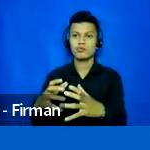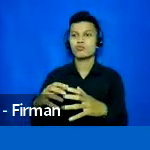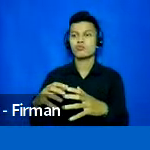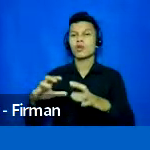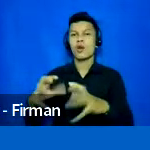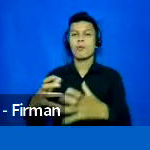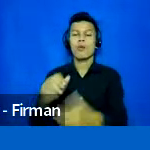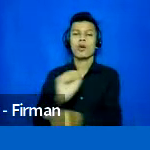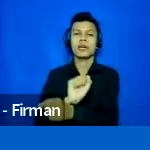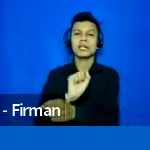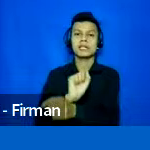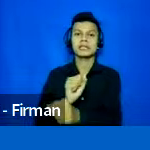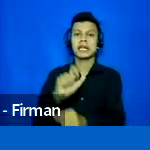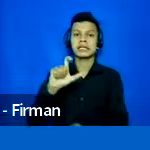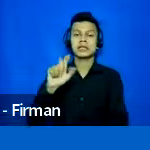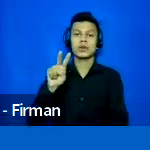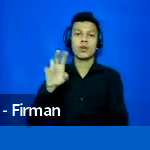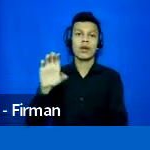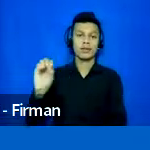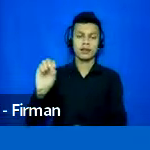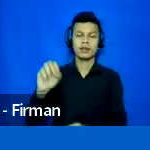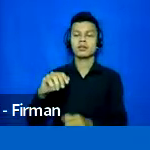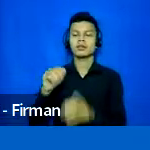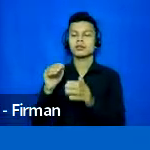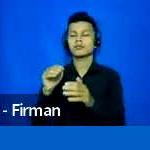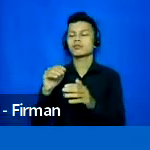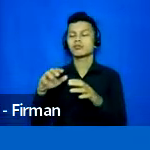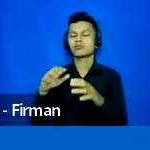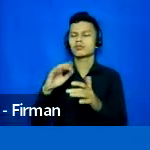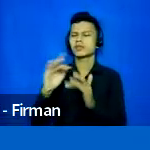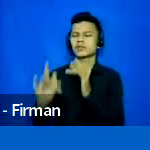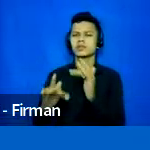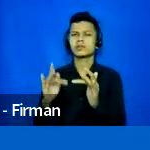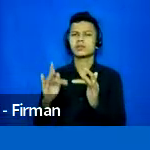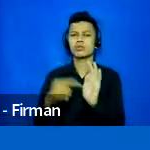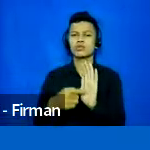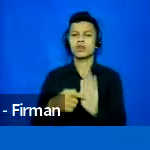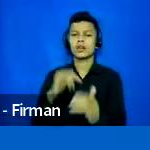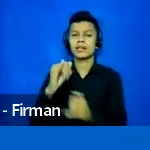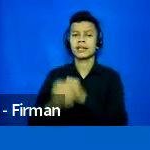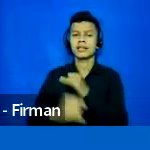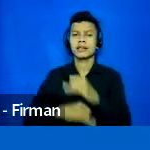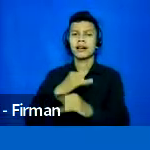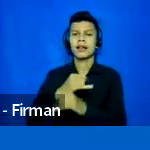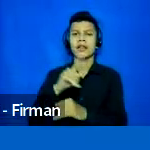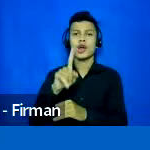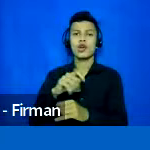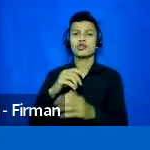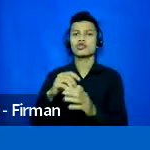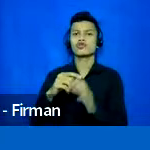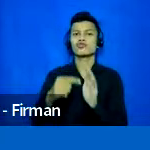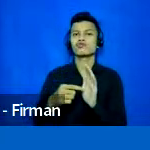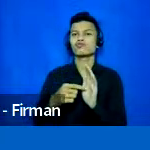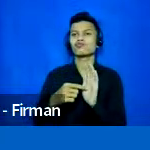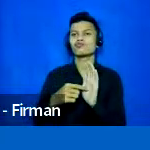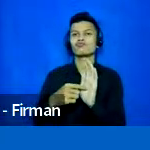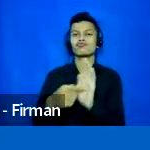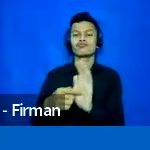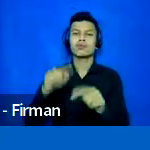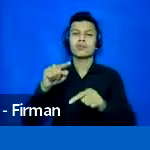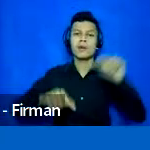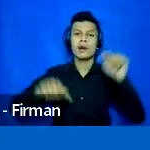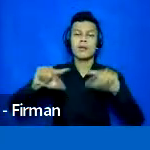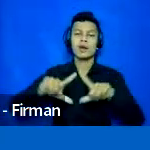that internet should represent the cultural and linguistic diversity of the world, because when we